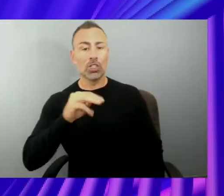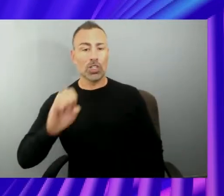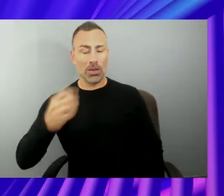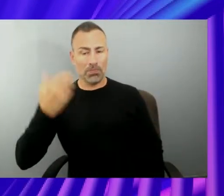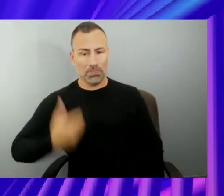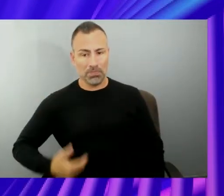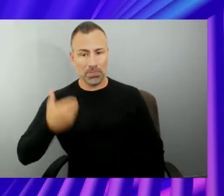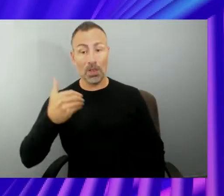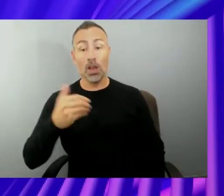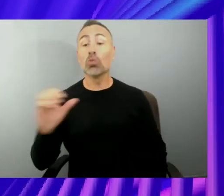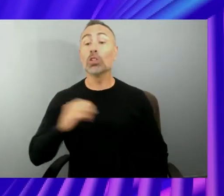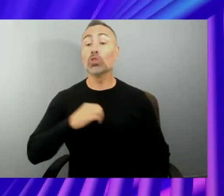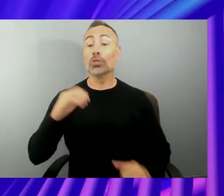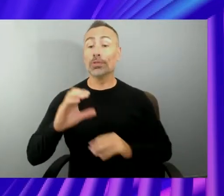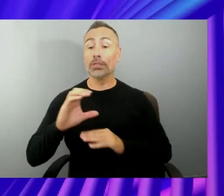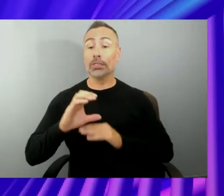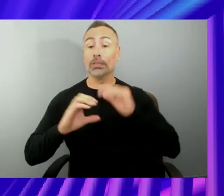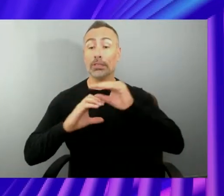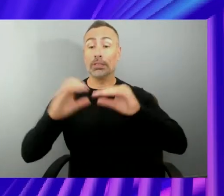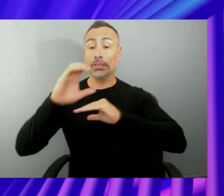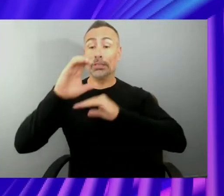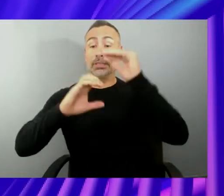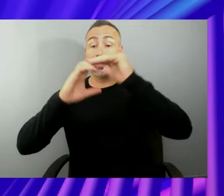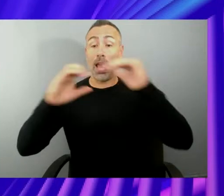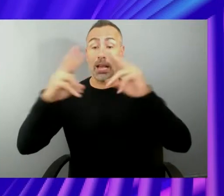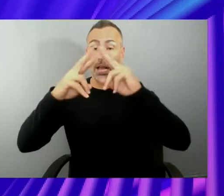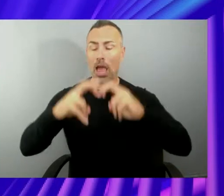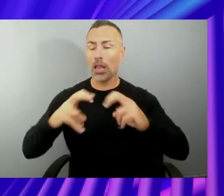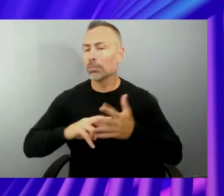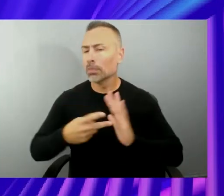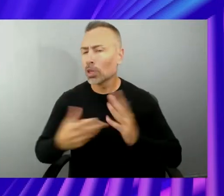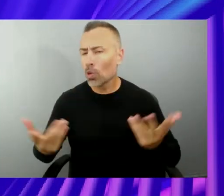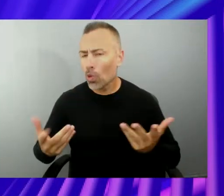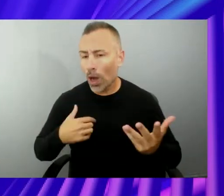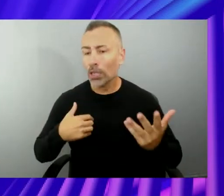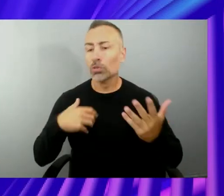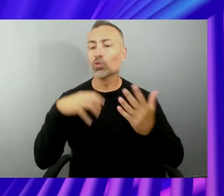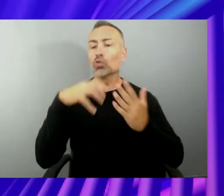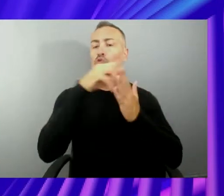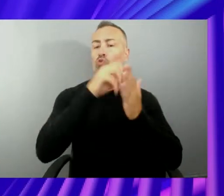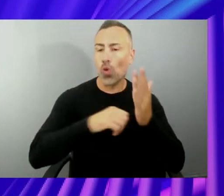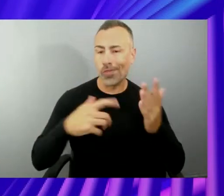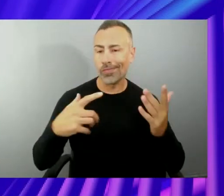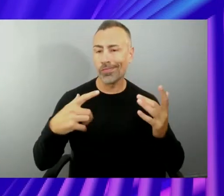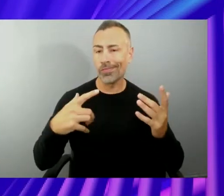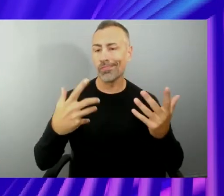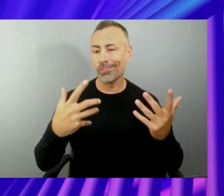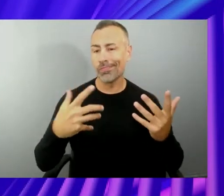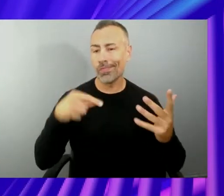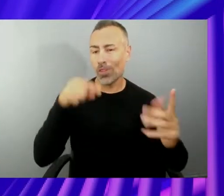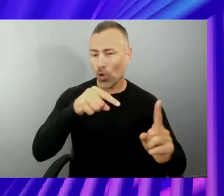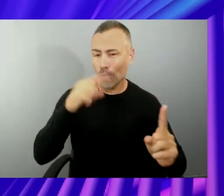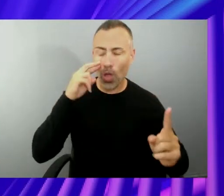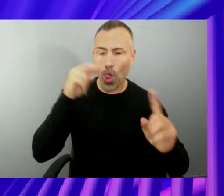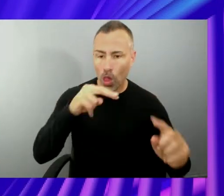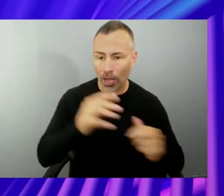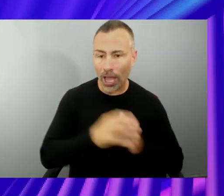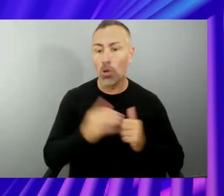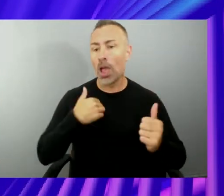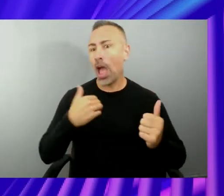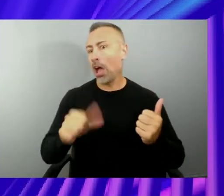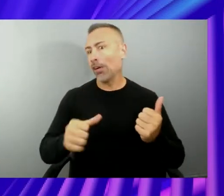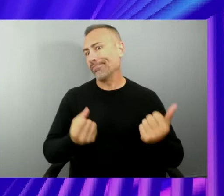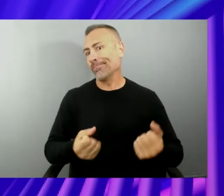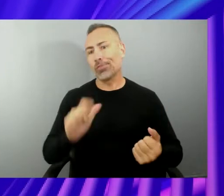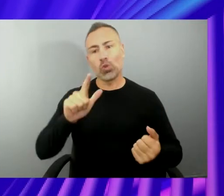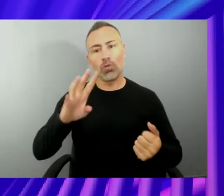code itself, where we support 25 different languages and its frameworks. We do software composition analysis. We're looking at open